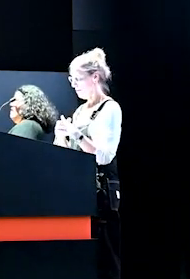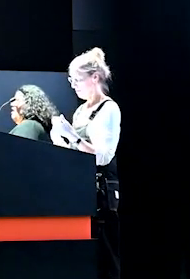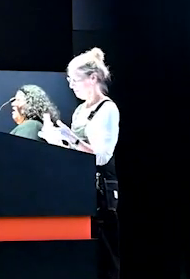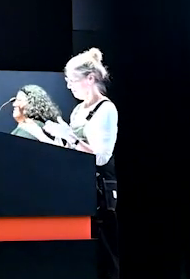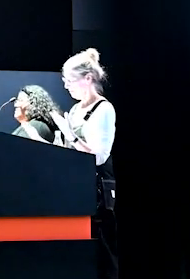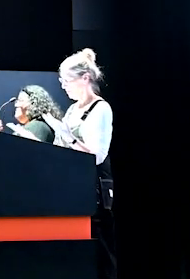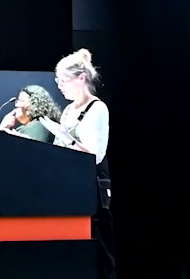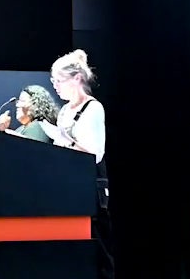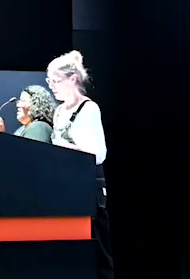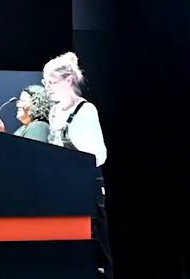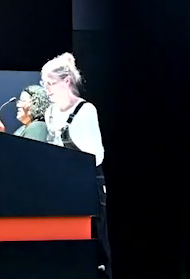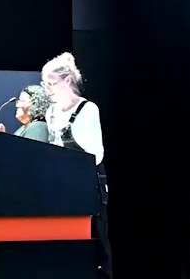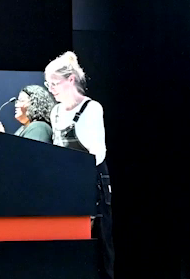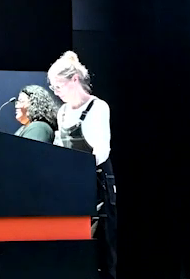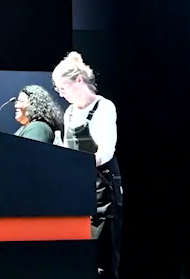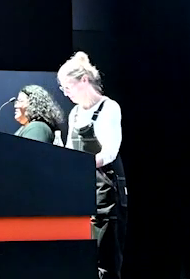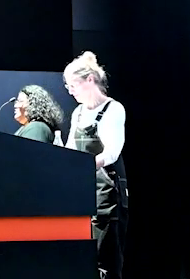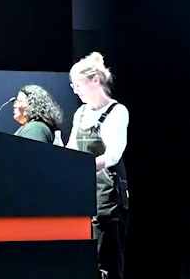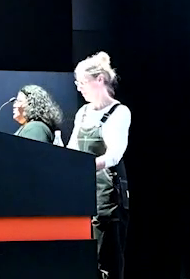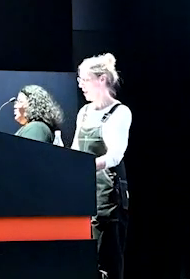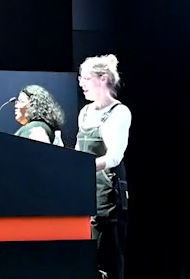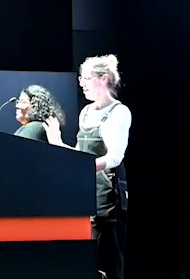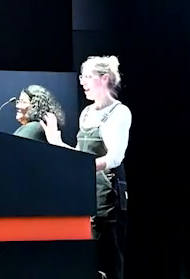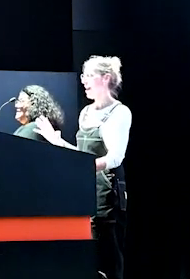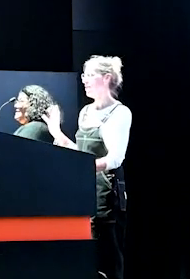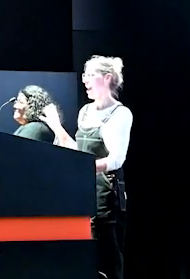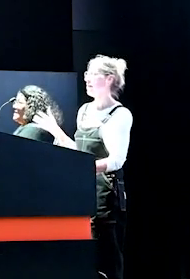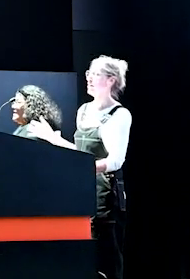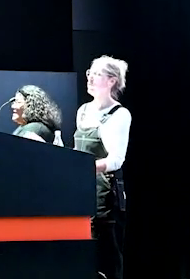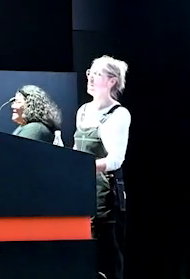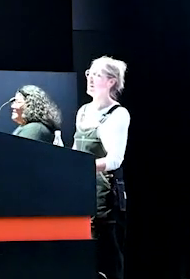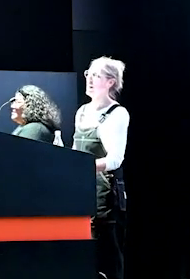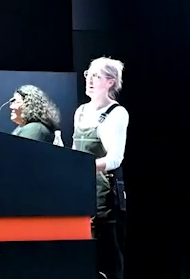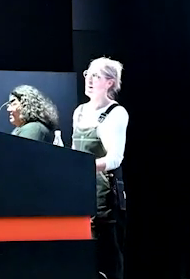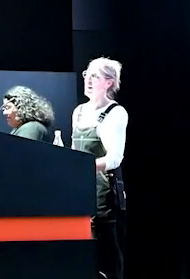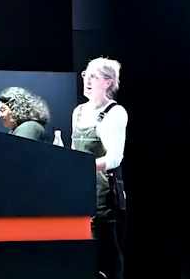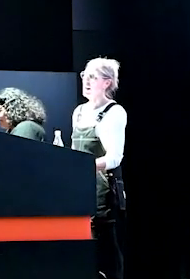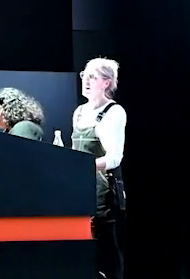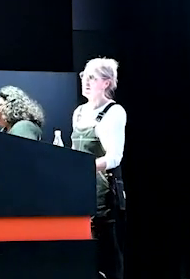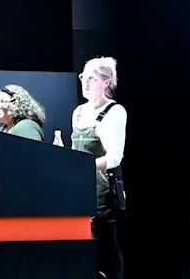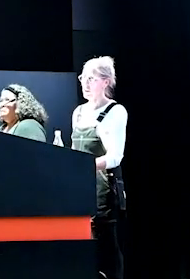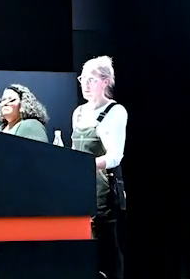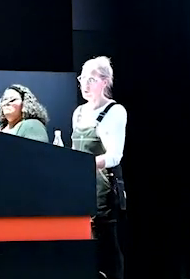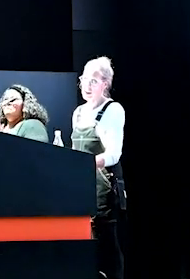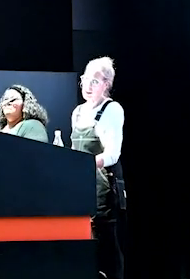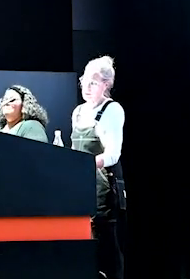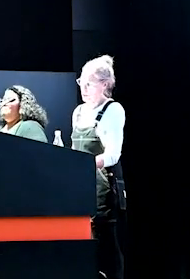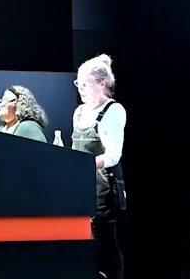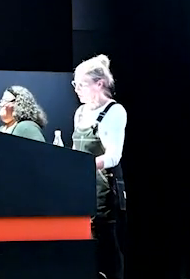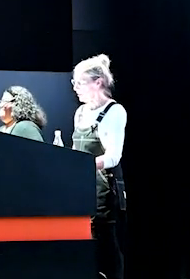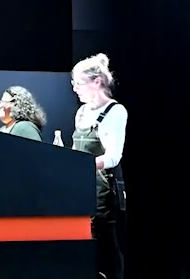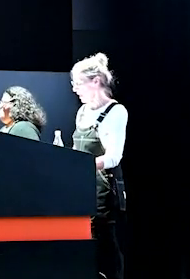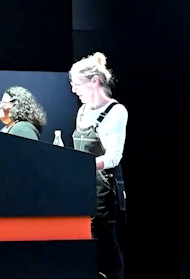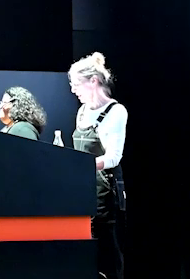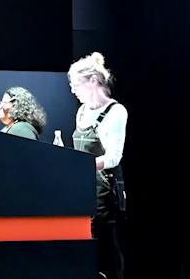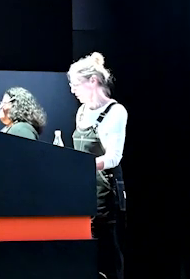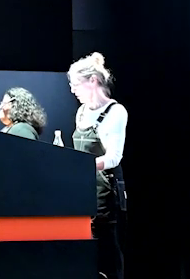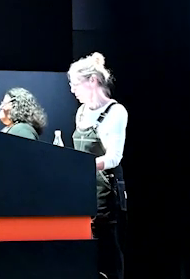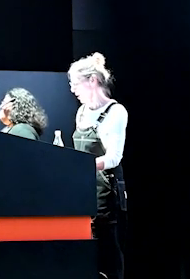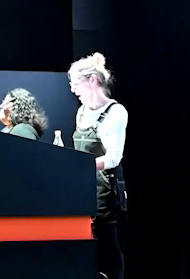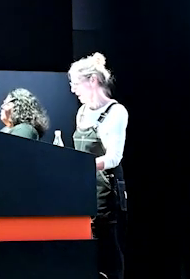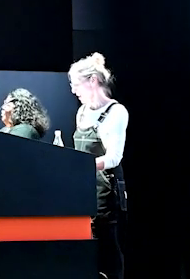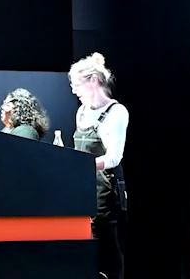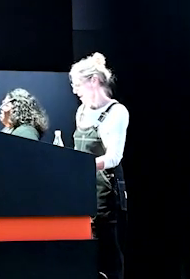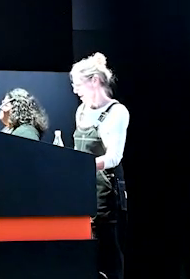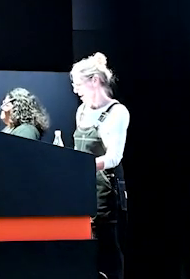to do business, they have this feeling in a little more sophisticated,